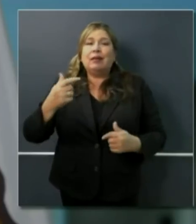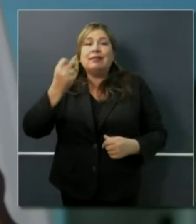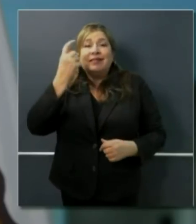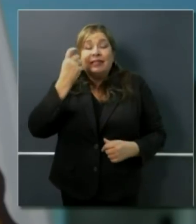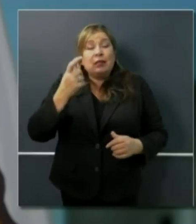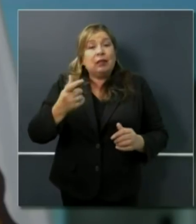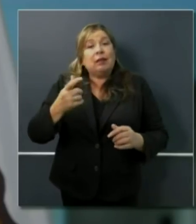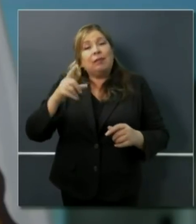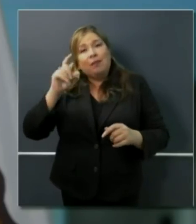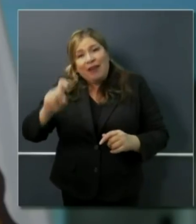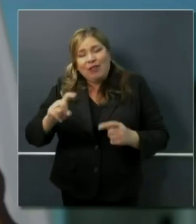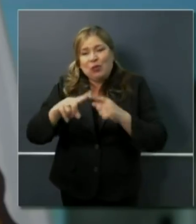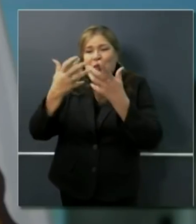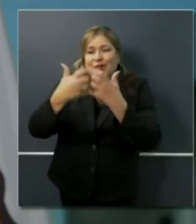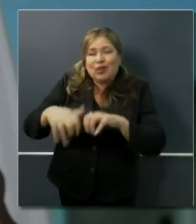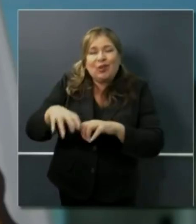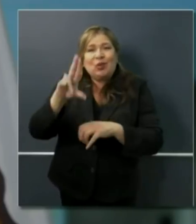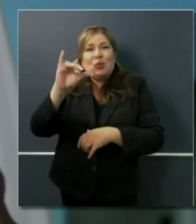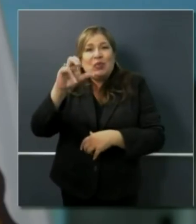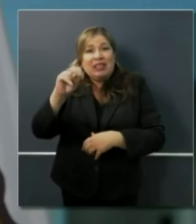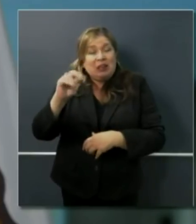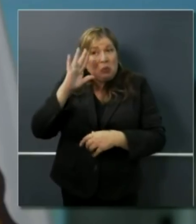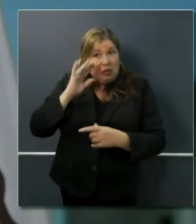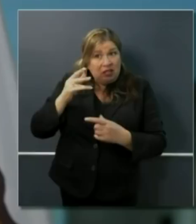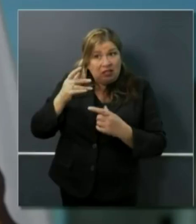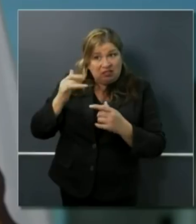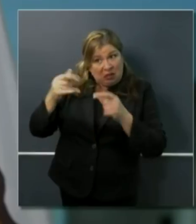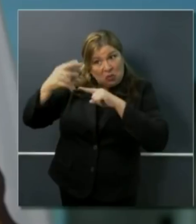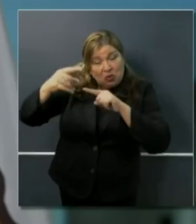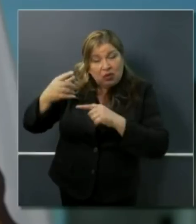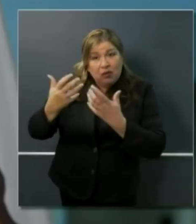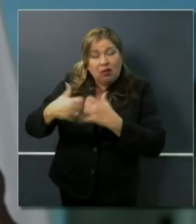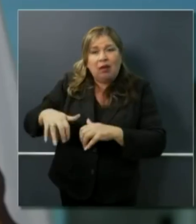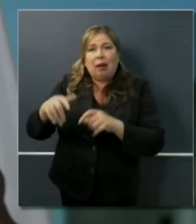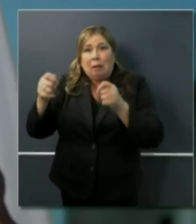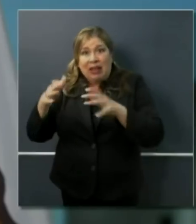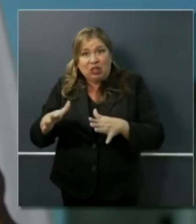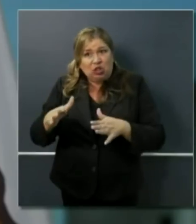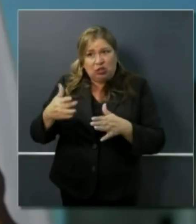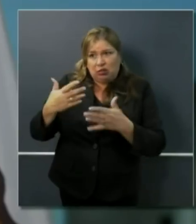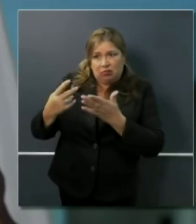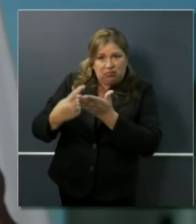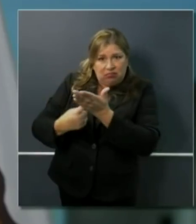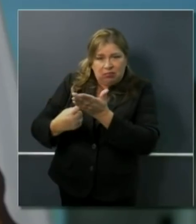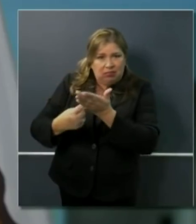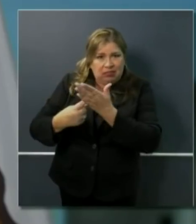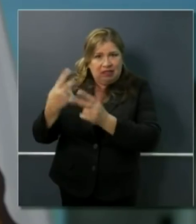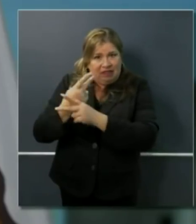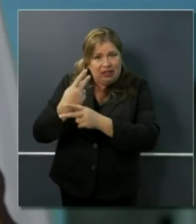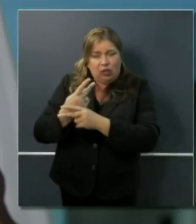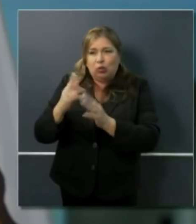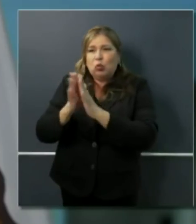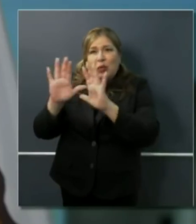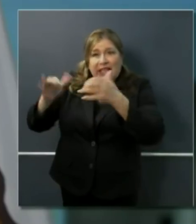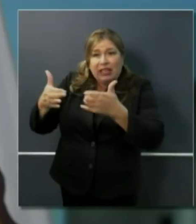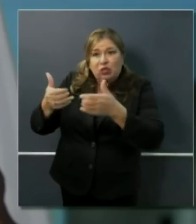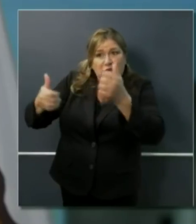and others and management to figure something like that out. But those are the conversations that we're already having. As it